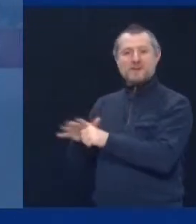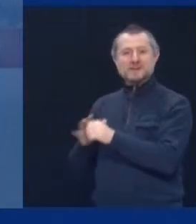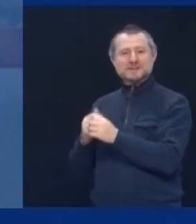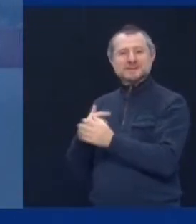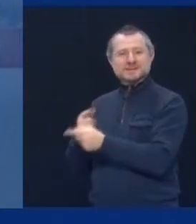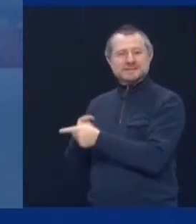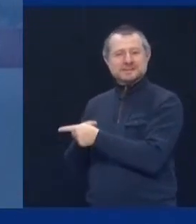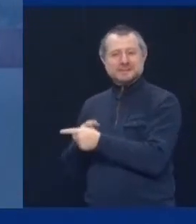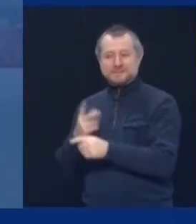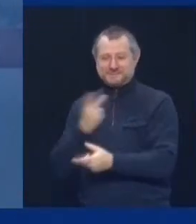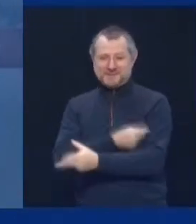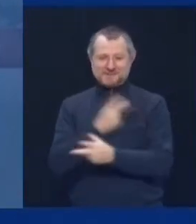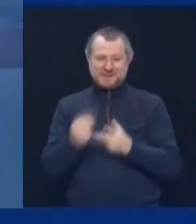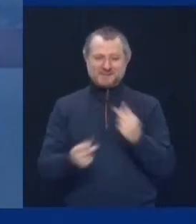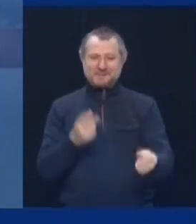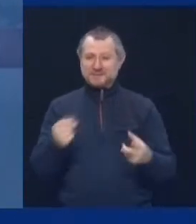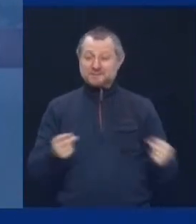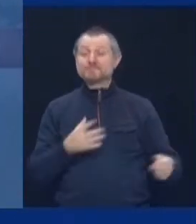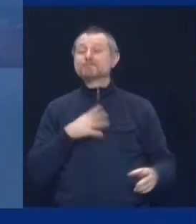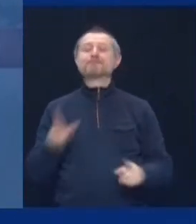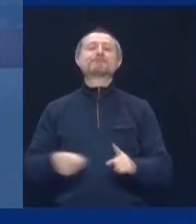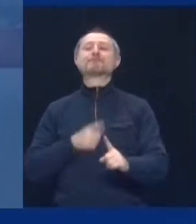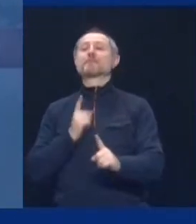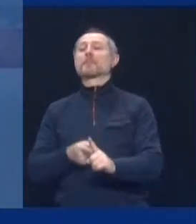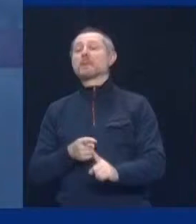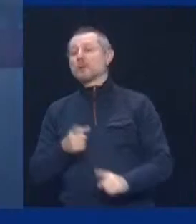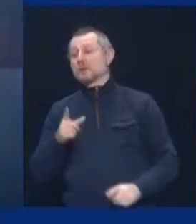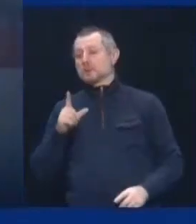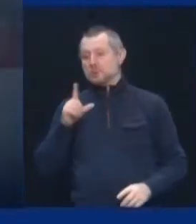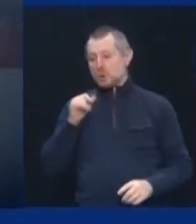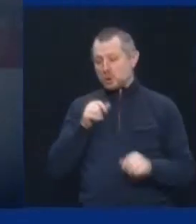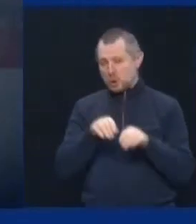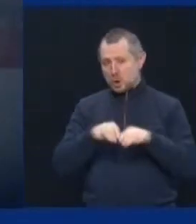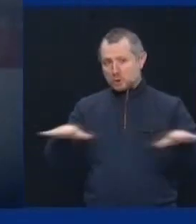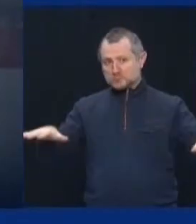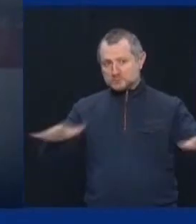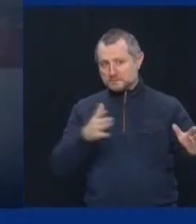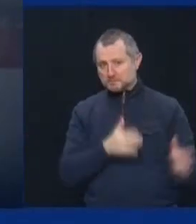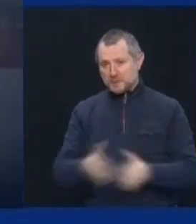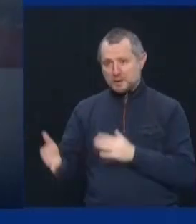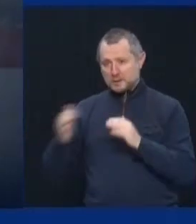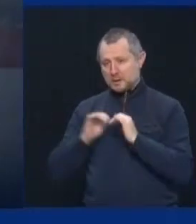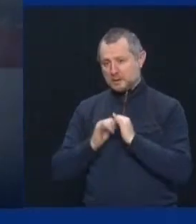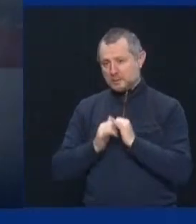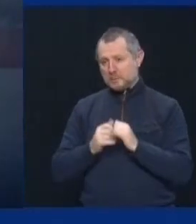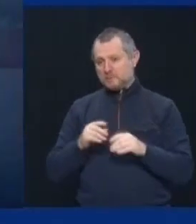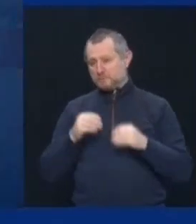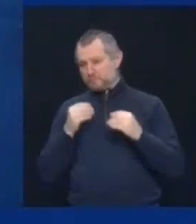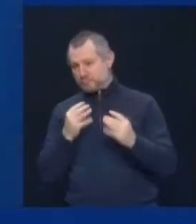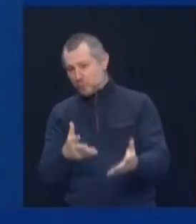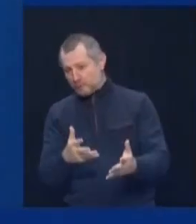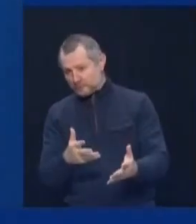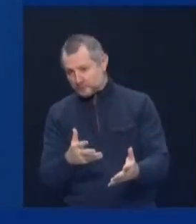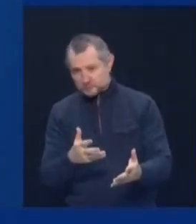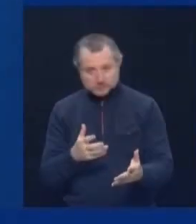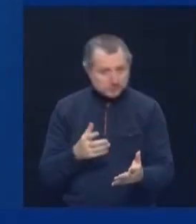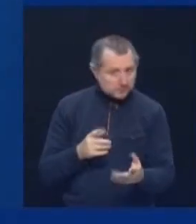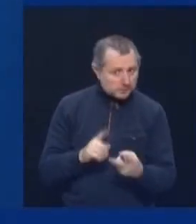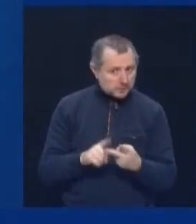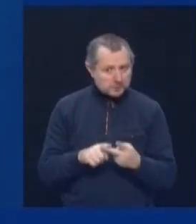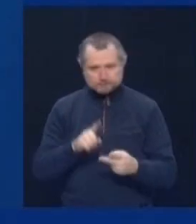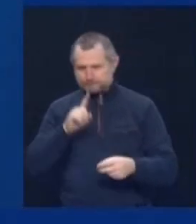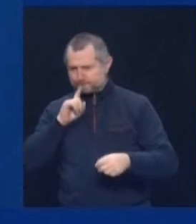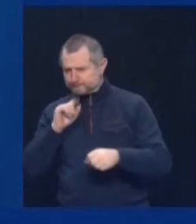a question of logistics and supply and making it happen. And making it happen is